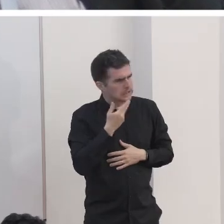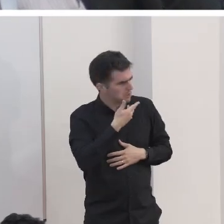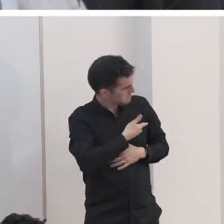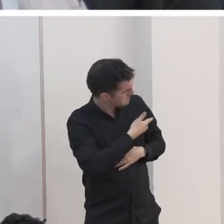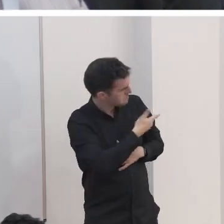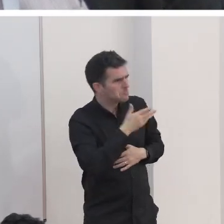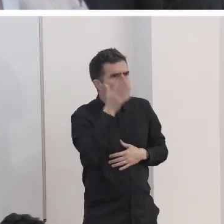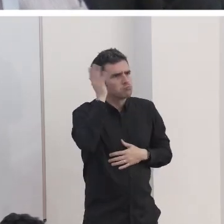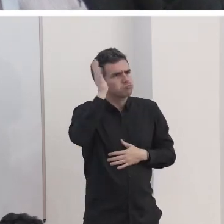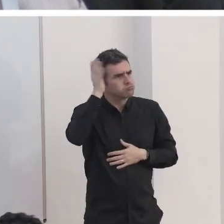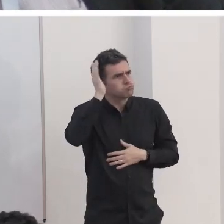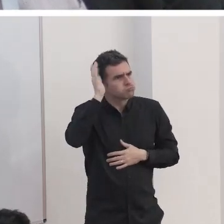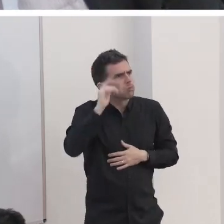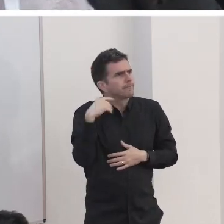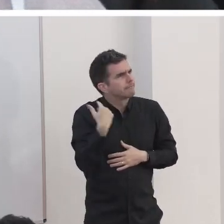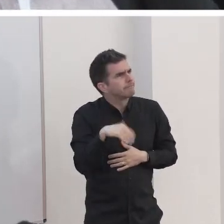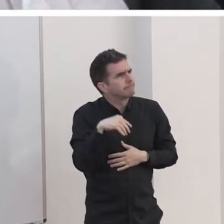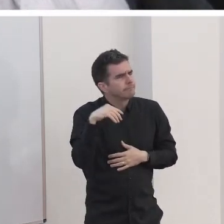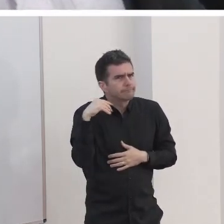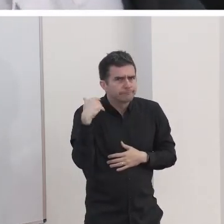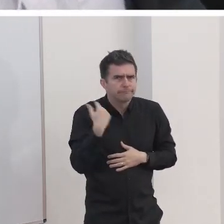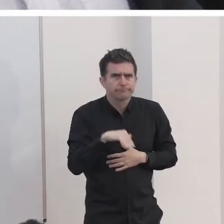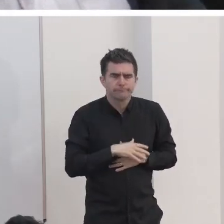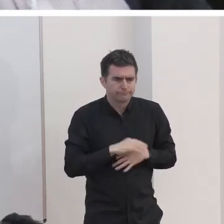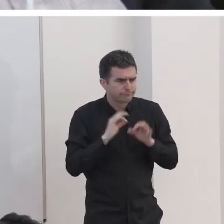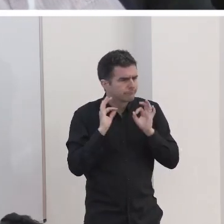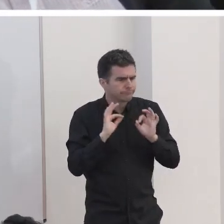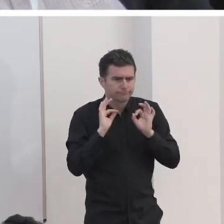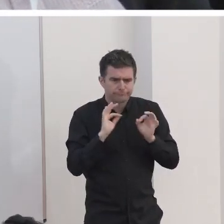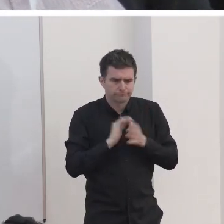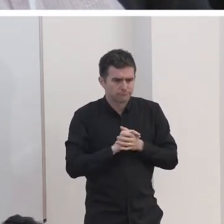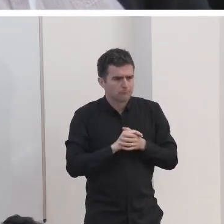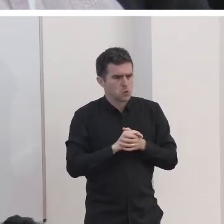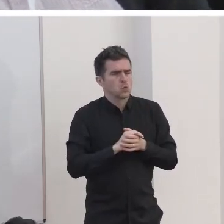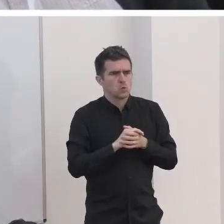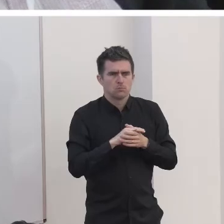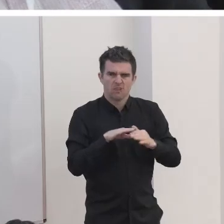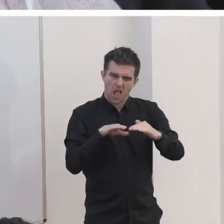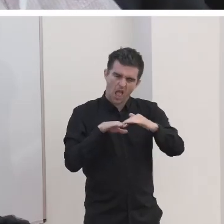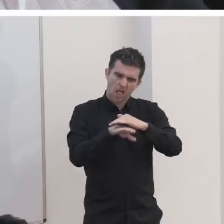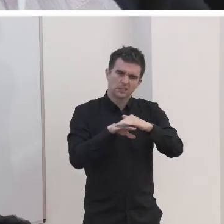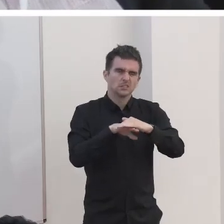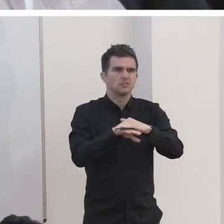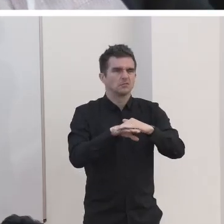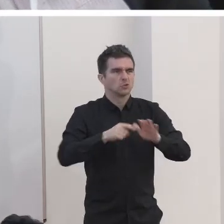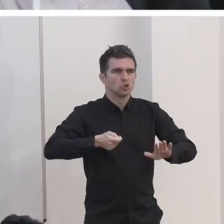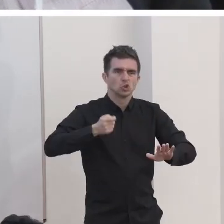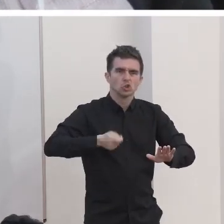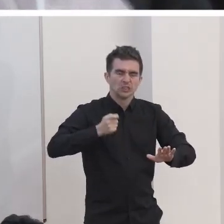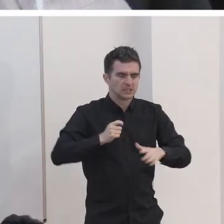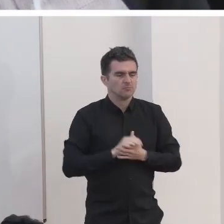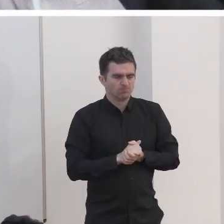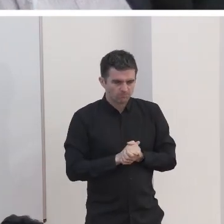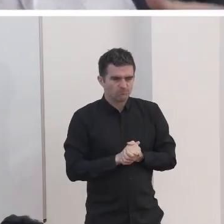For me, I will not go according to my presentation based on what I've come up. I don't want to repeat some